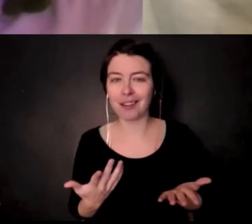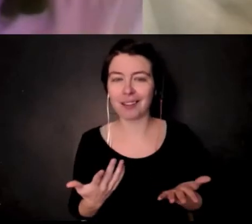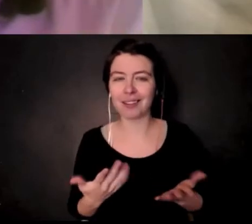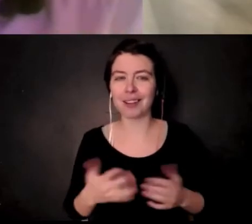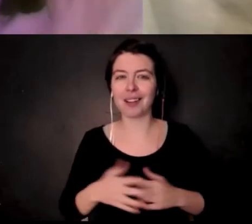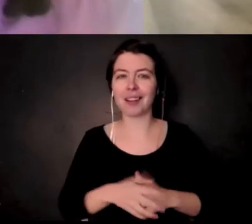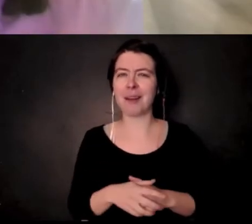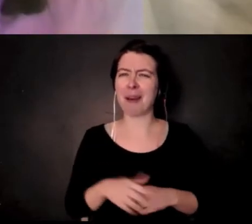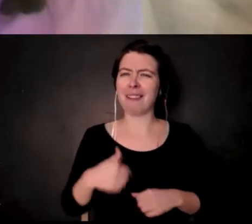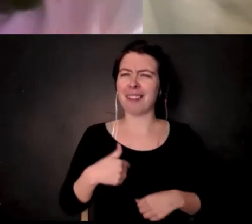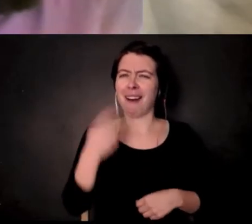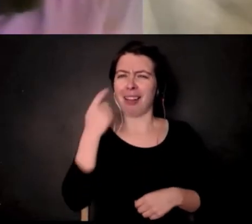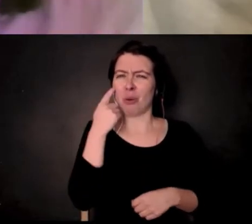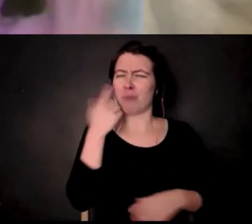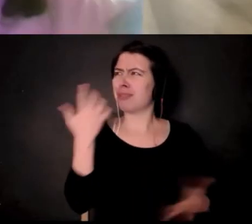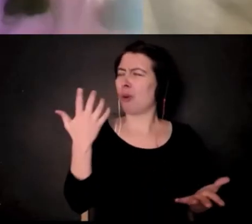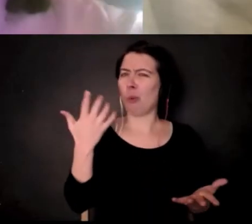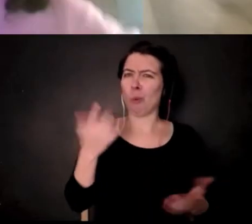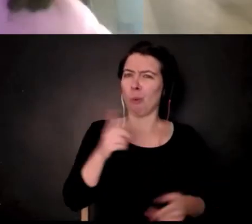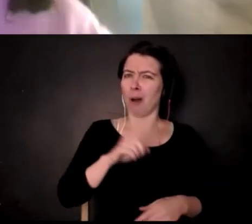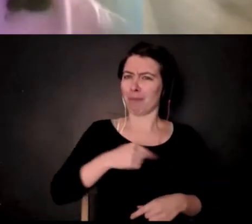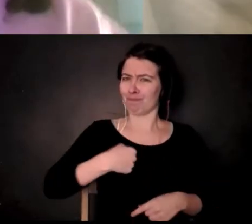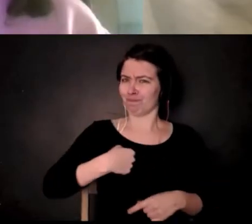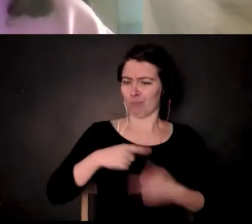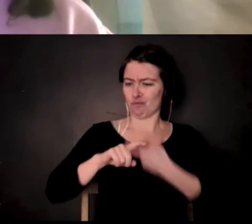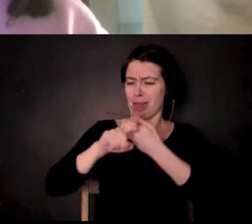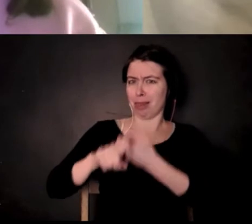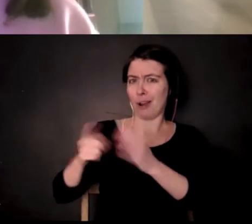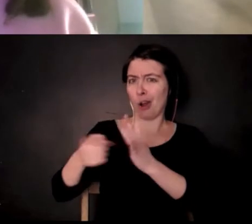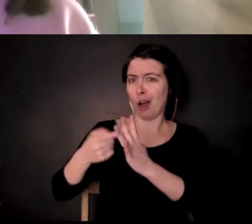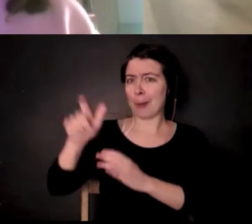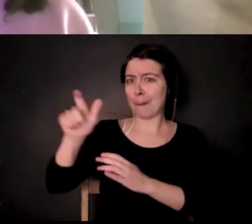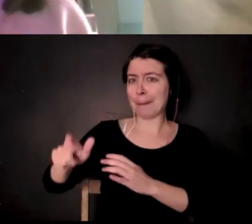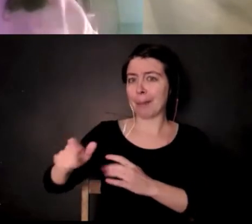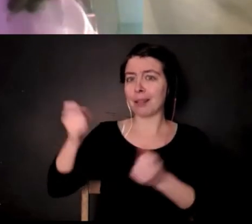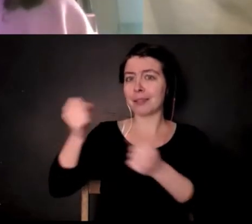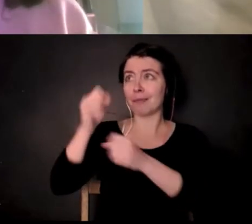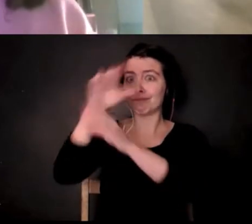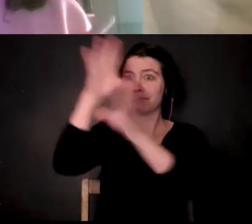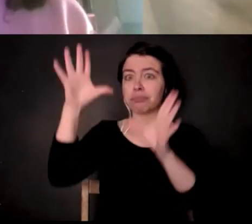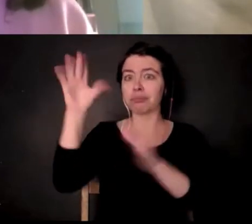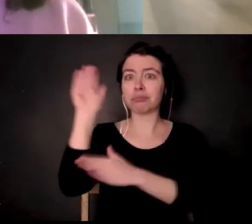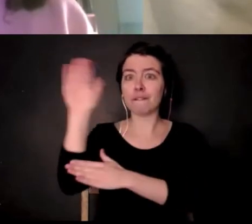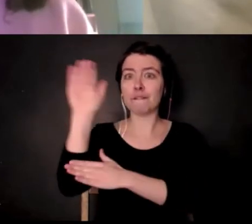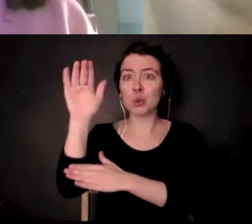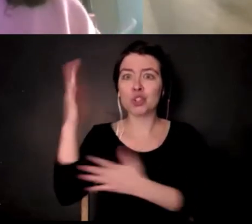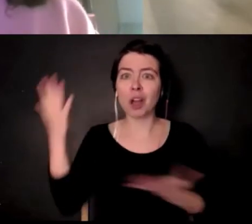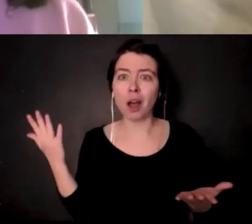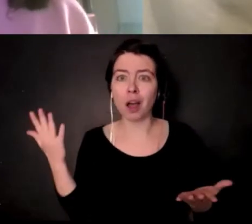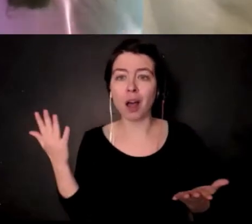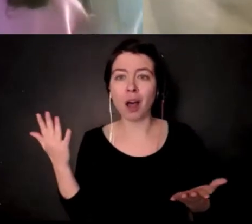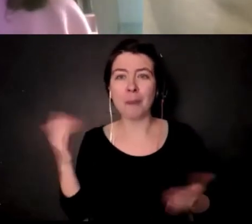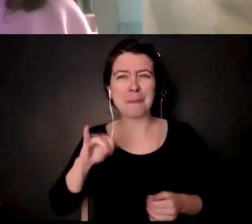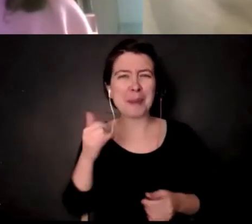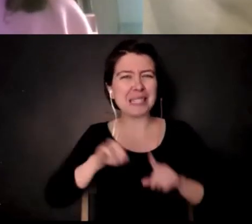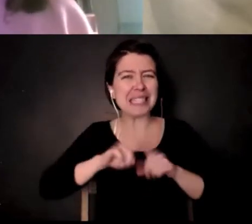other people's visions of the future are in order to prepare myself? Maybe actually there's a different way to do it, is